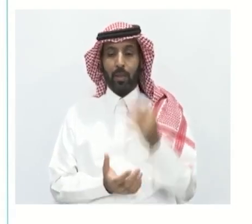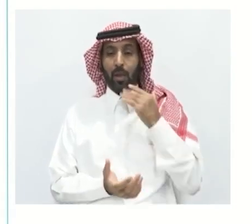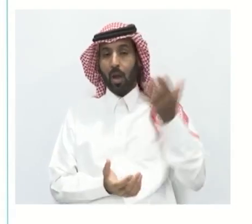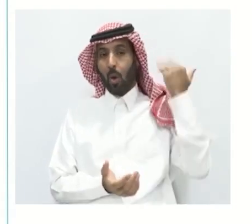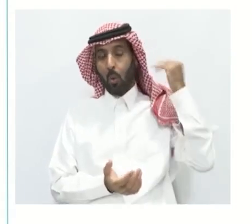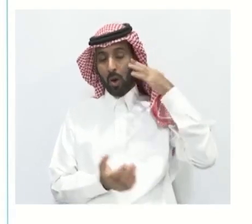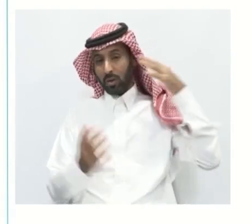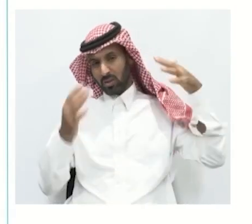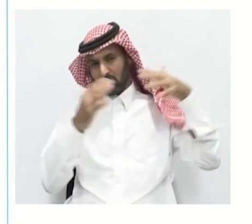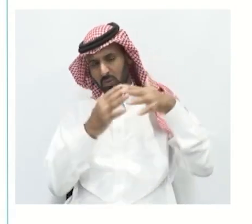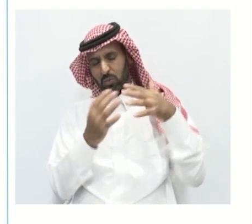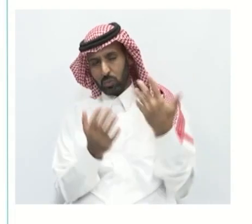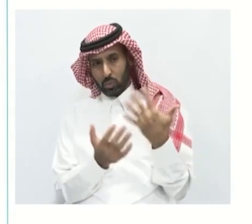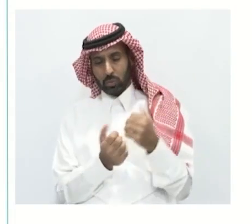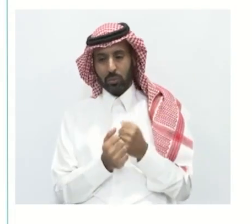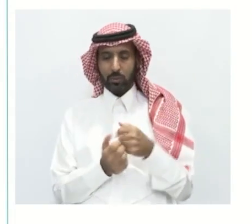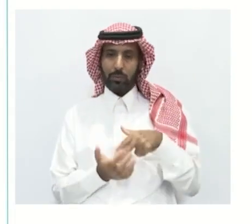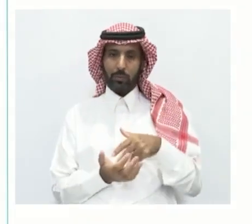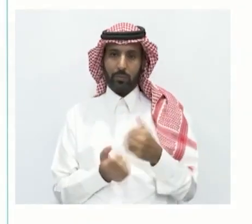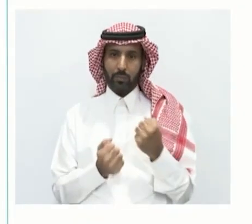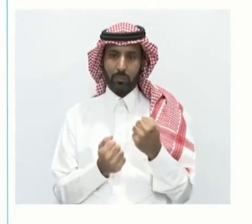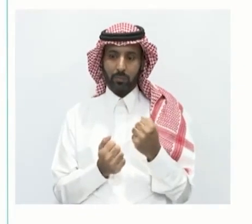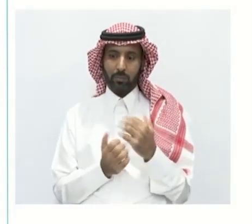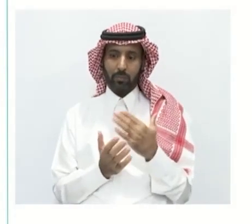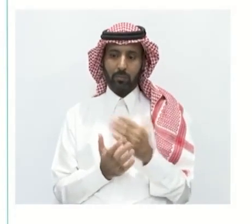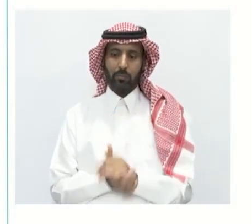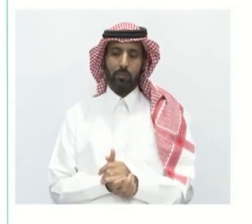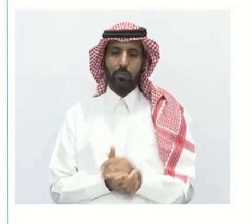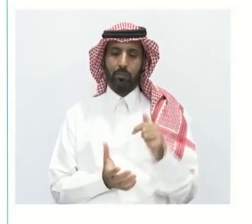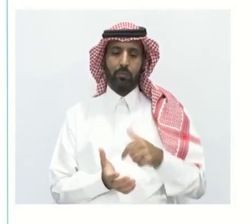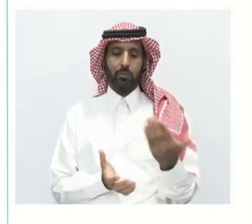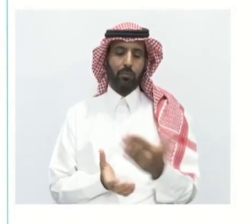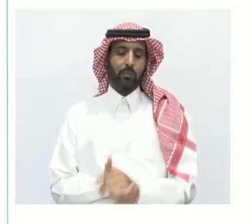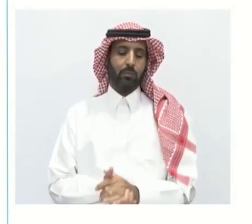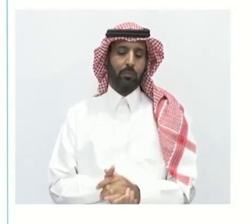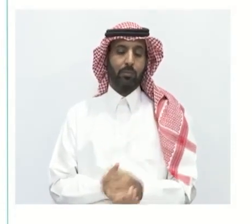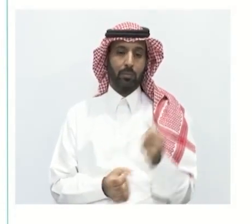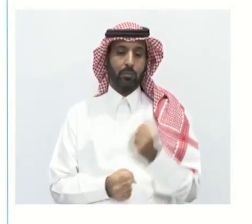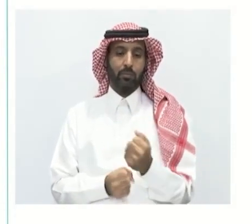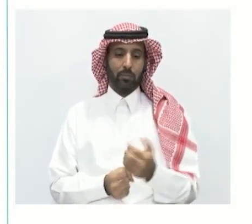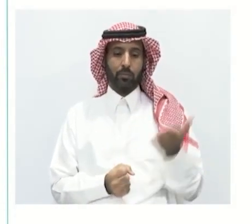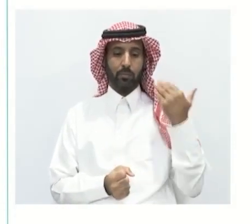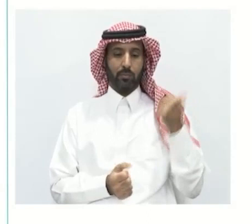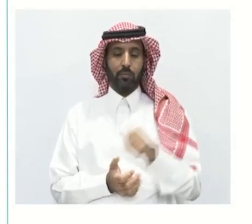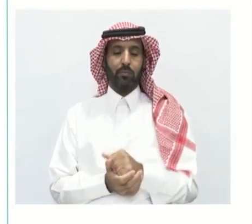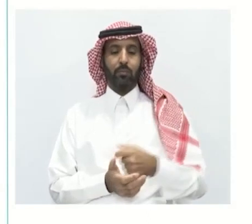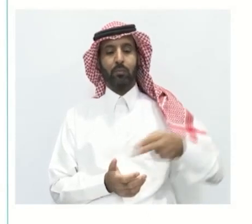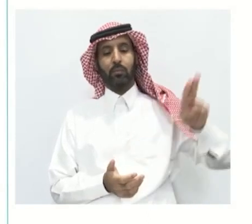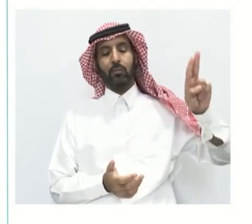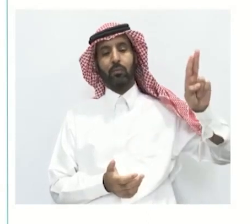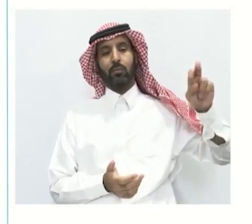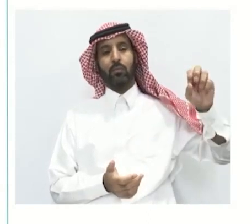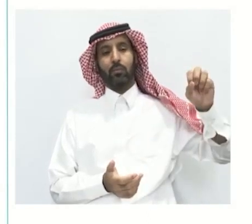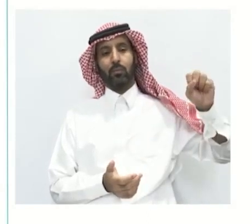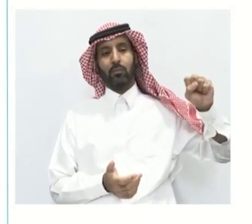used to be afraid of the dark, which is our lesson here. the past with used to and